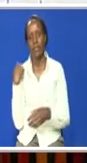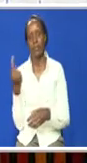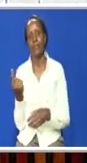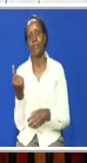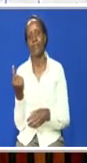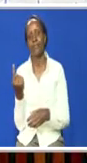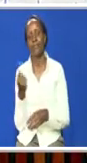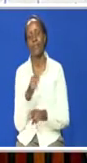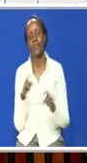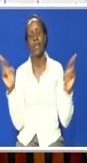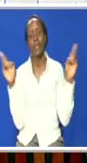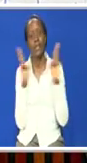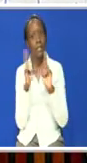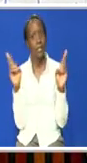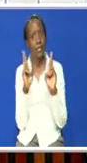Ready?